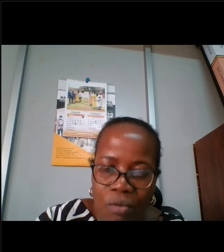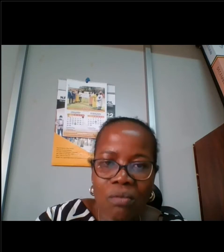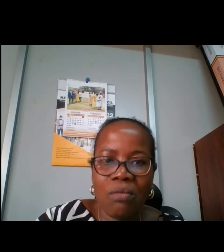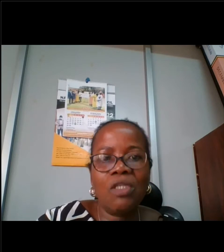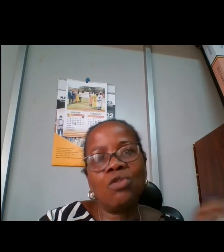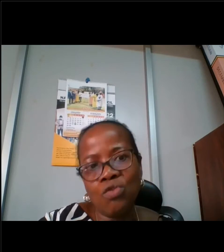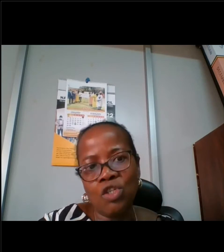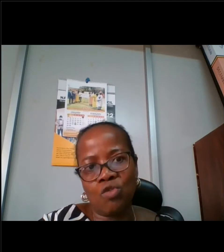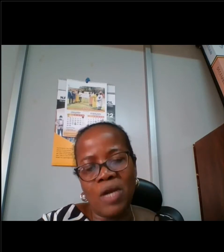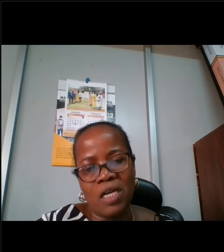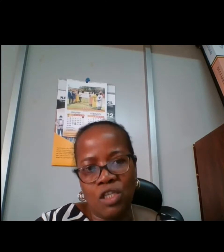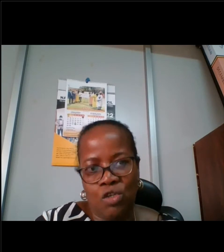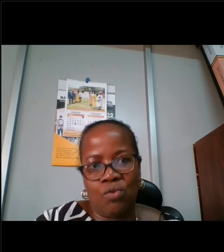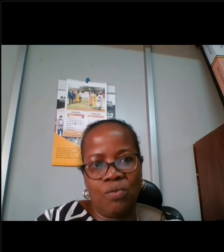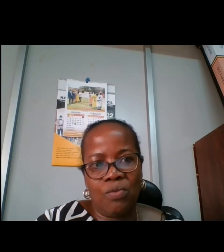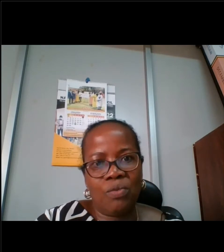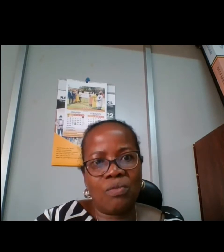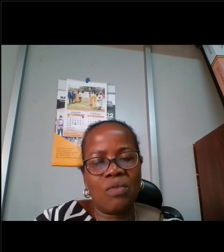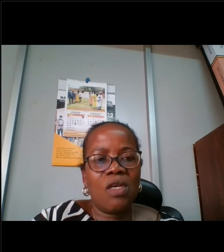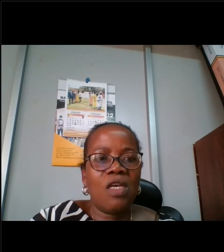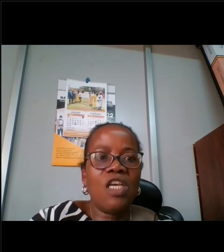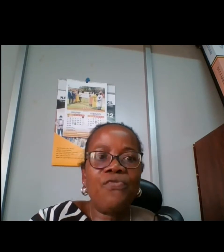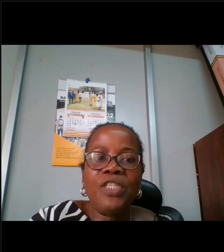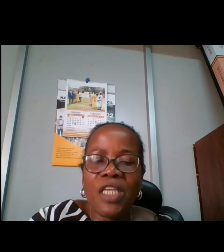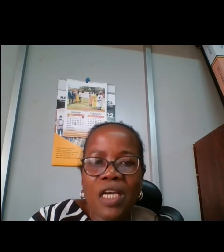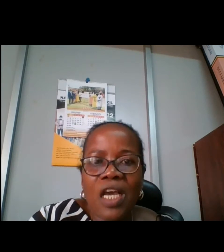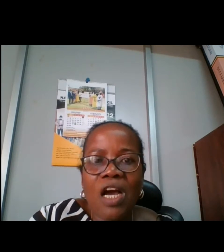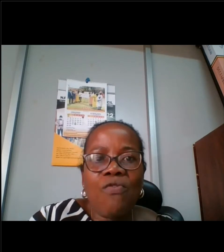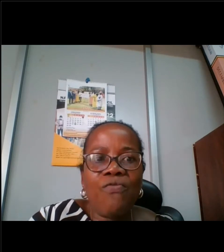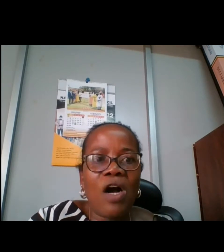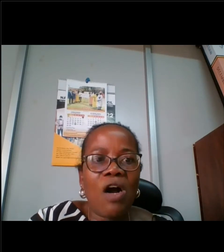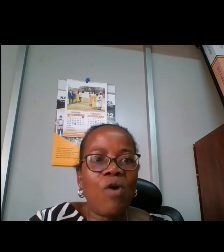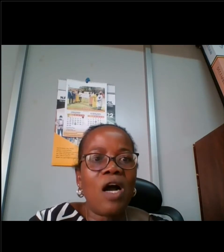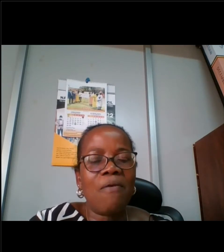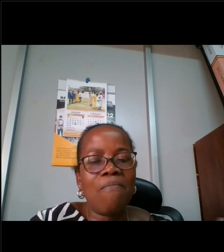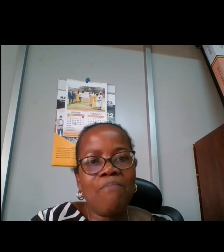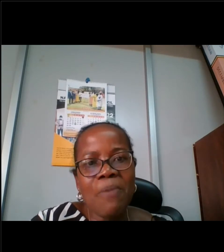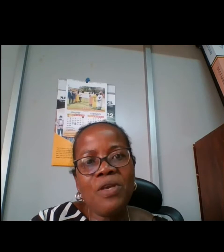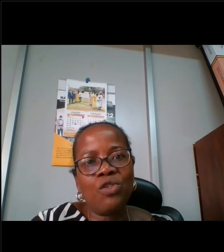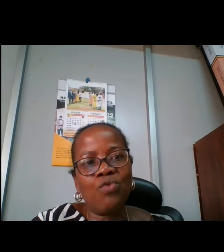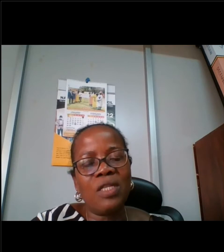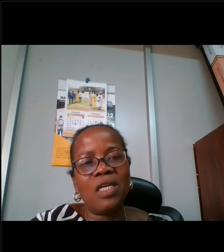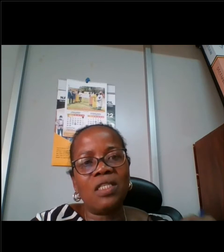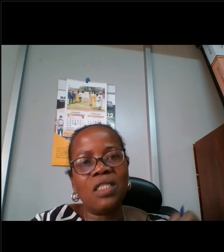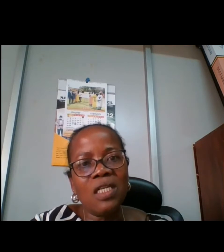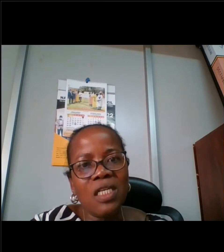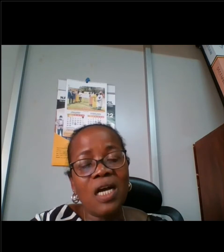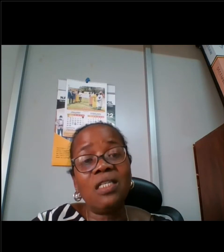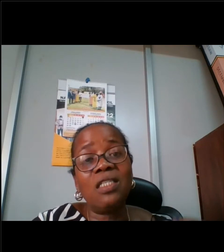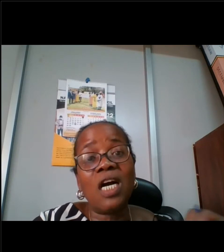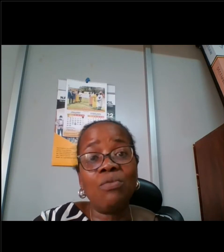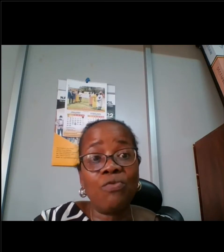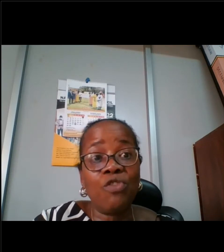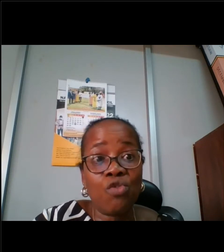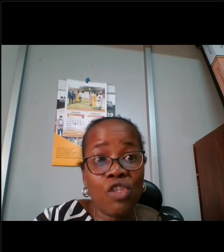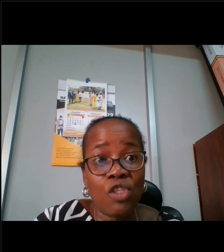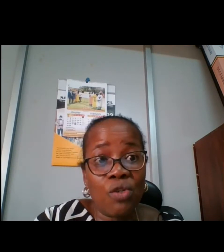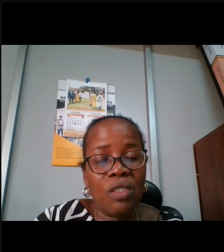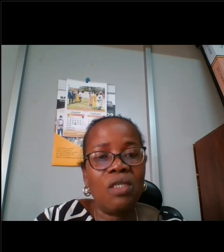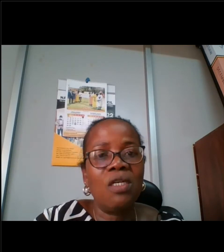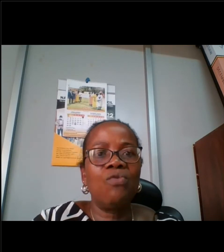polio is not going to be an issue. If we take care of our babies when they are still young in terms